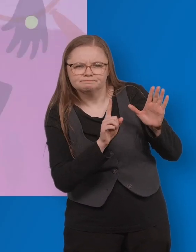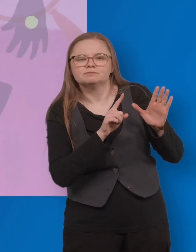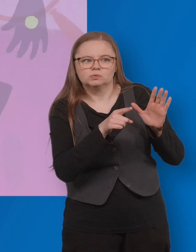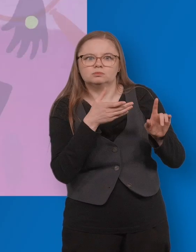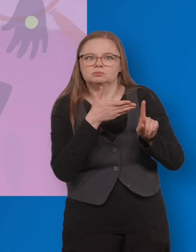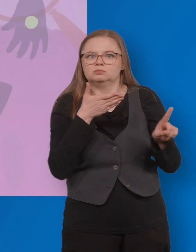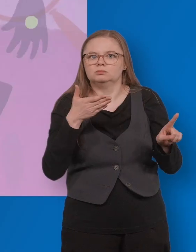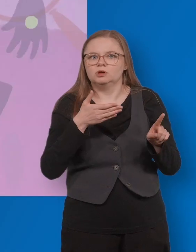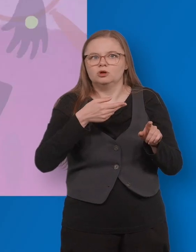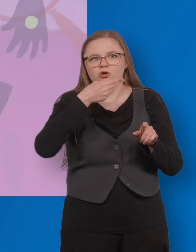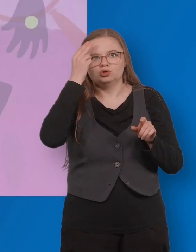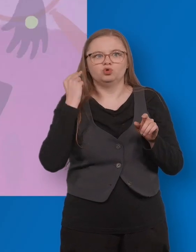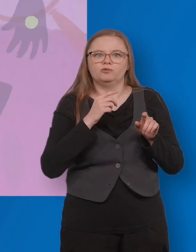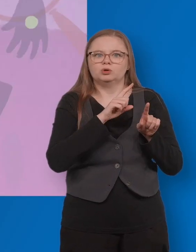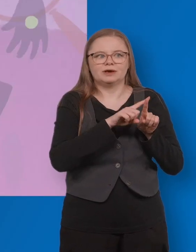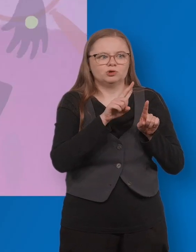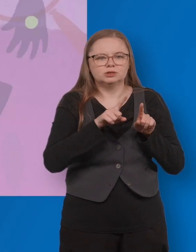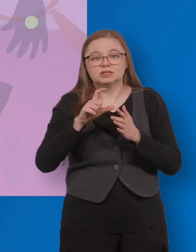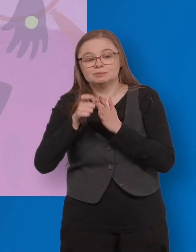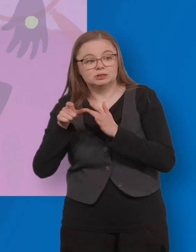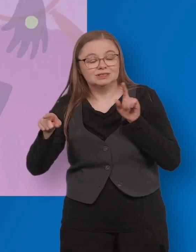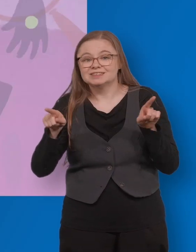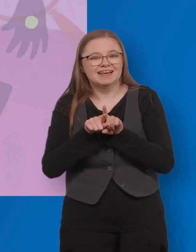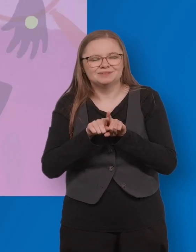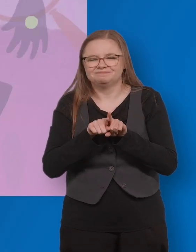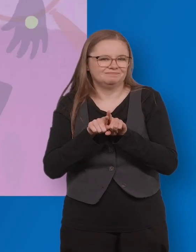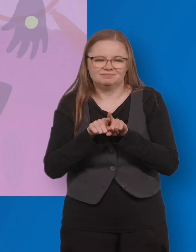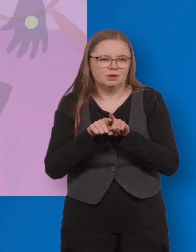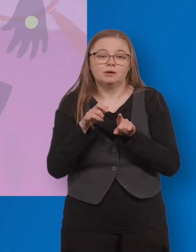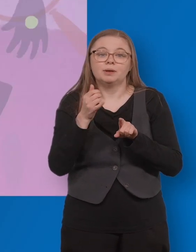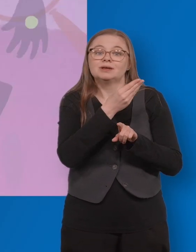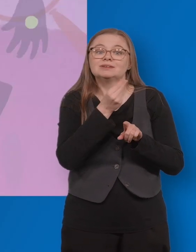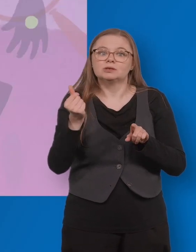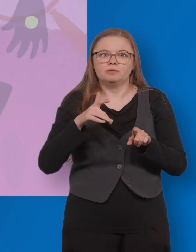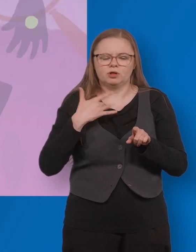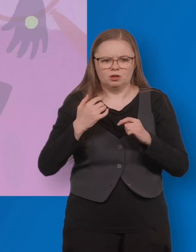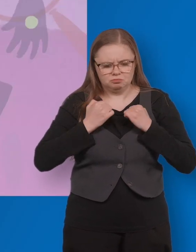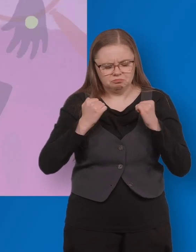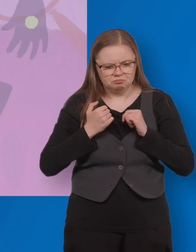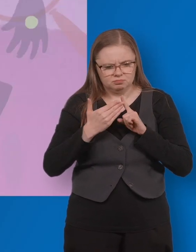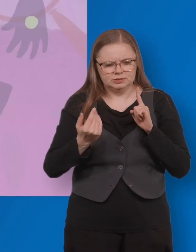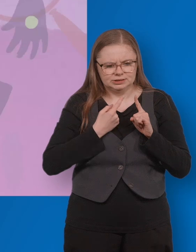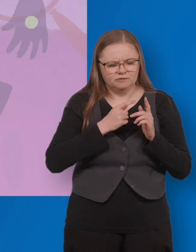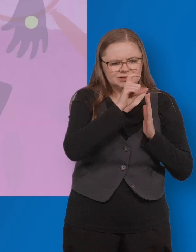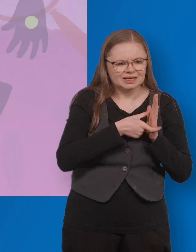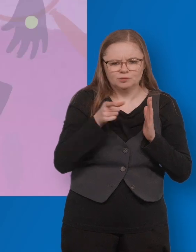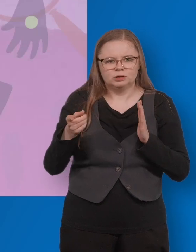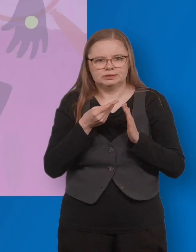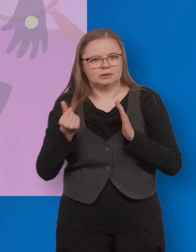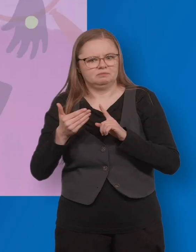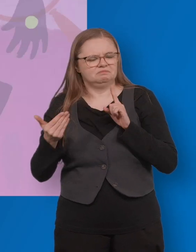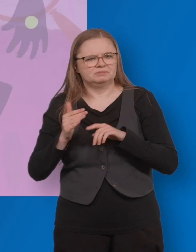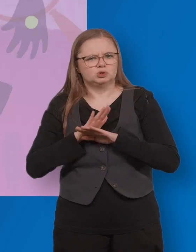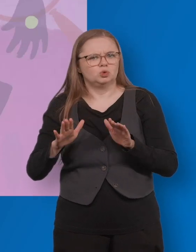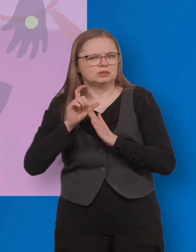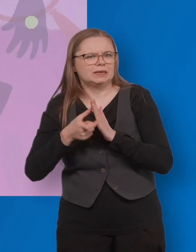is not synonymous with disability. Some people might identify as disabled, some might not. But what is behind